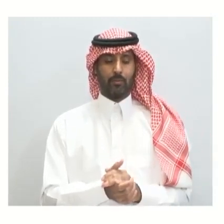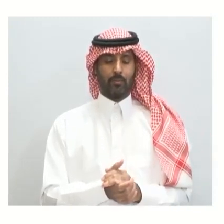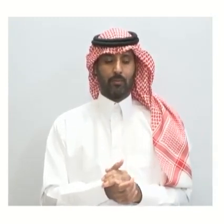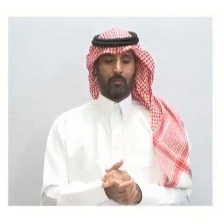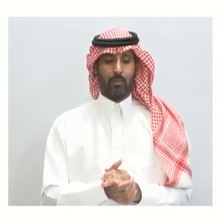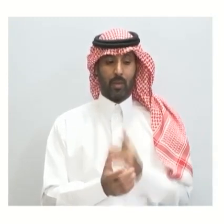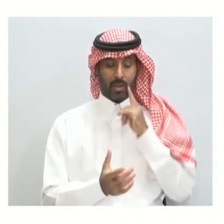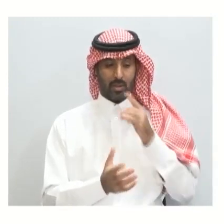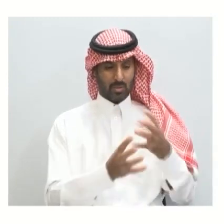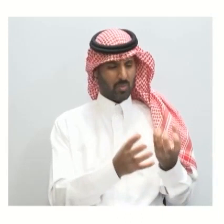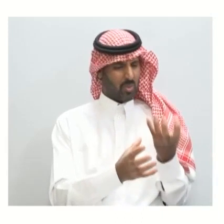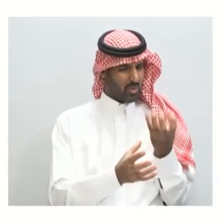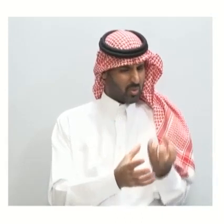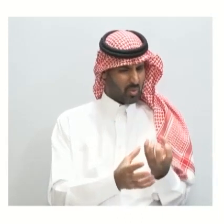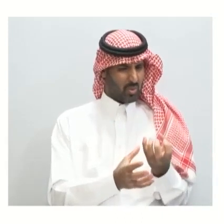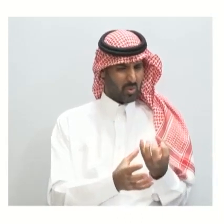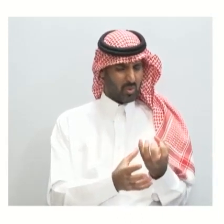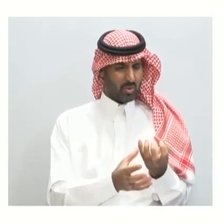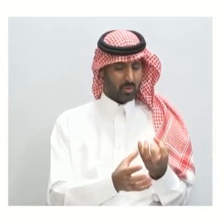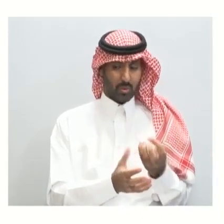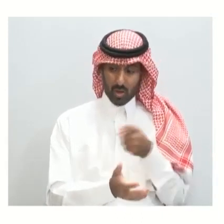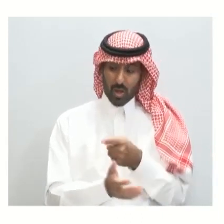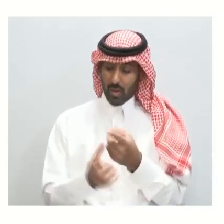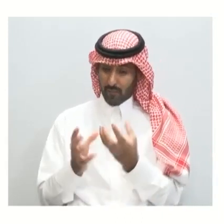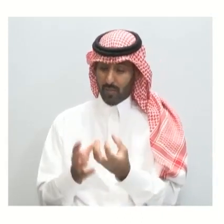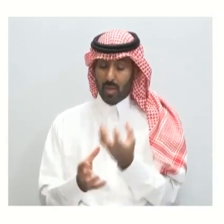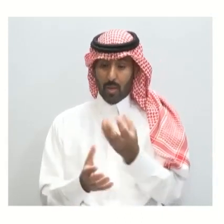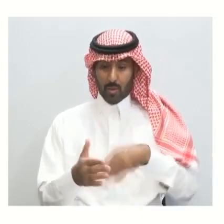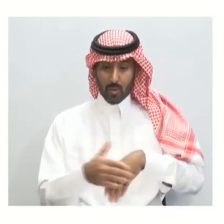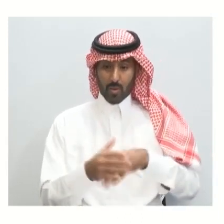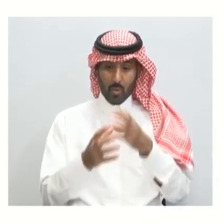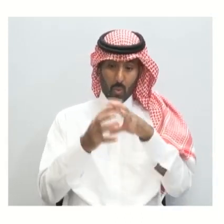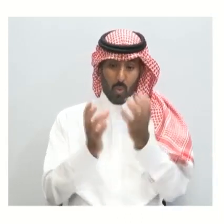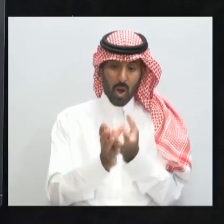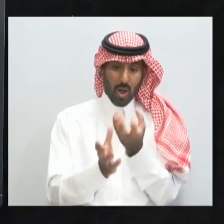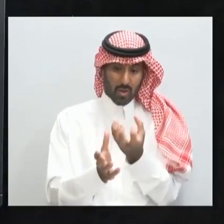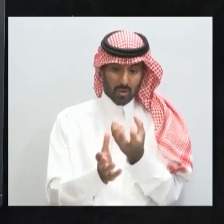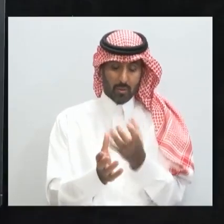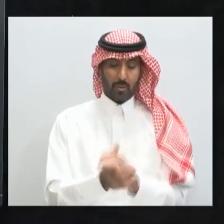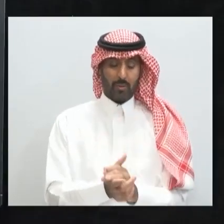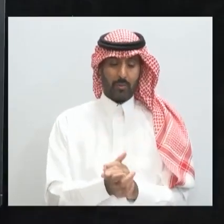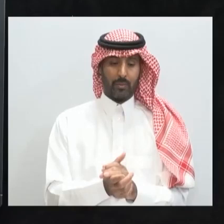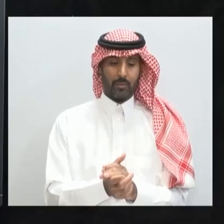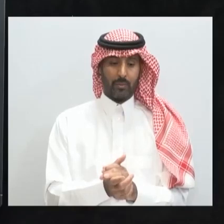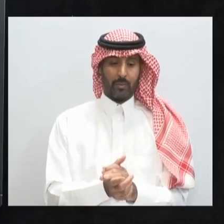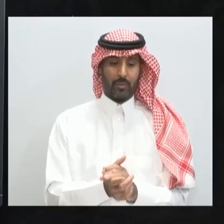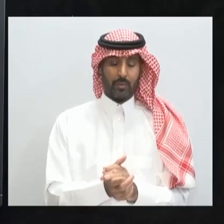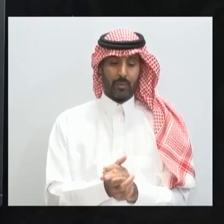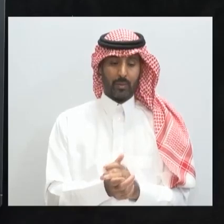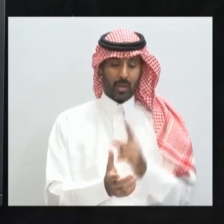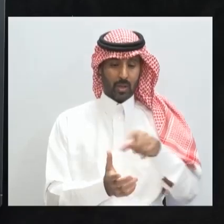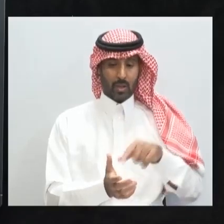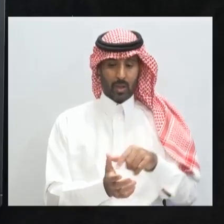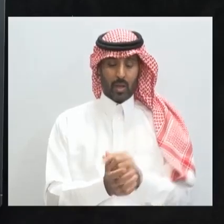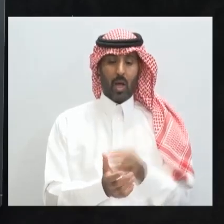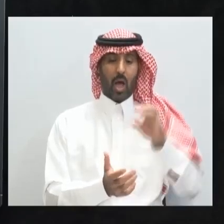This ball is too small. Do you have another's? We are talking about one ball. So we have here, another's is incorrect.